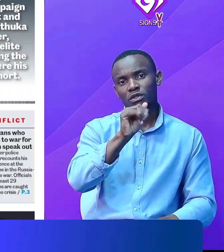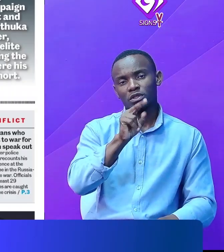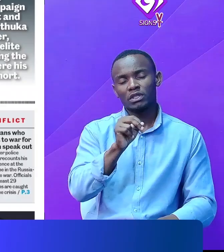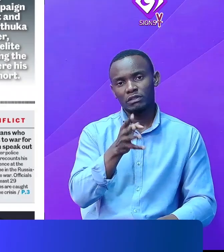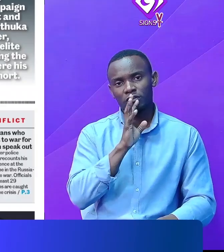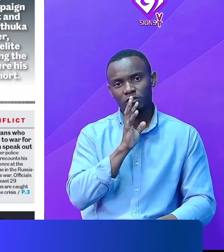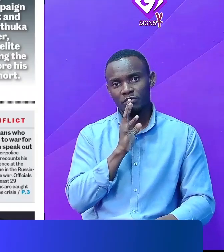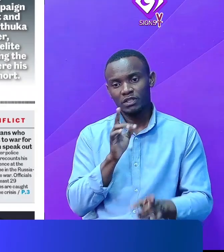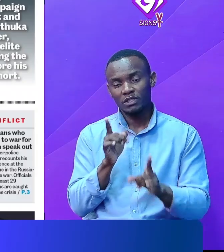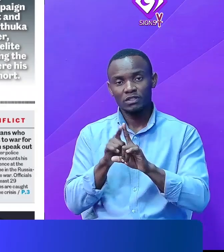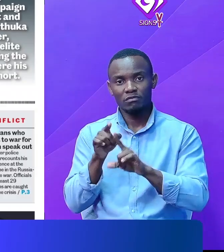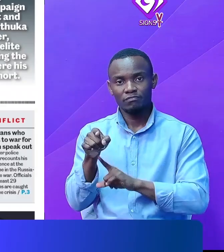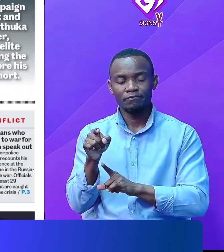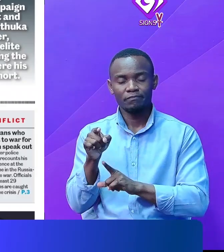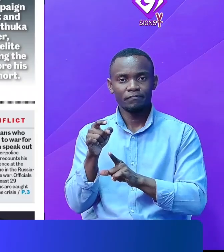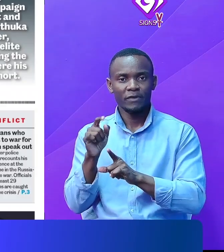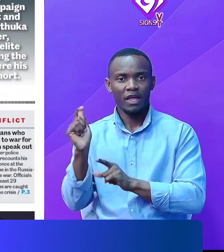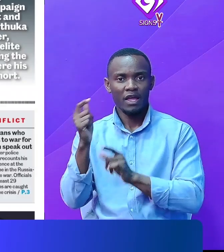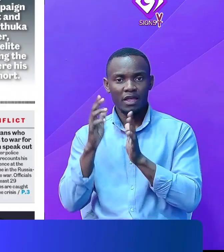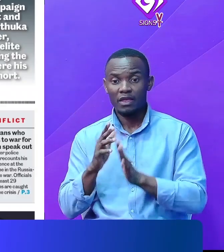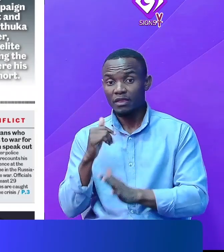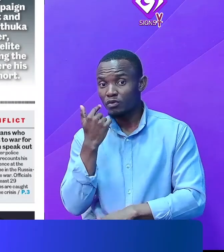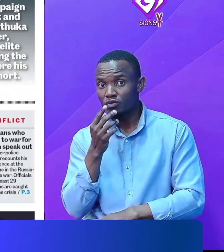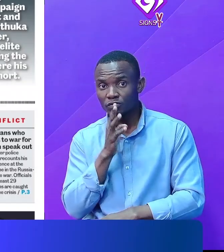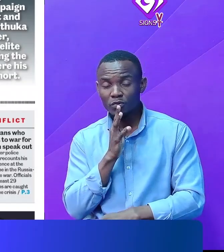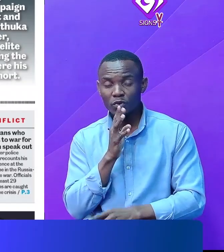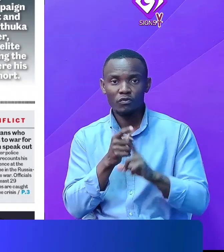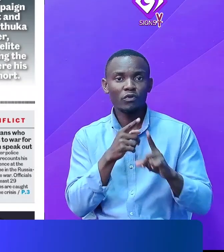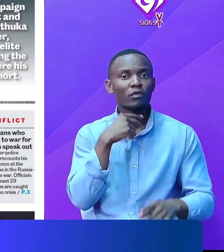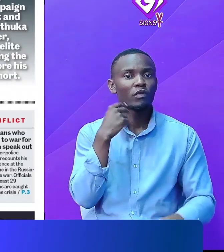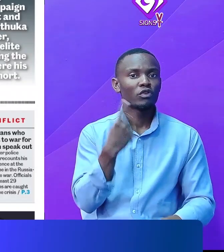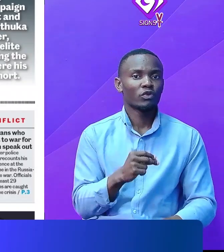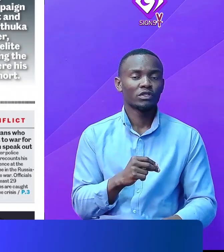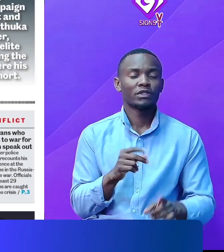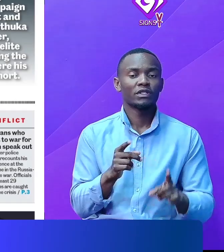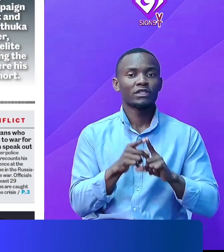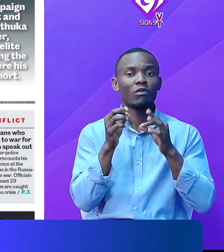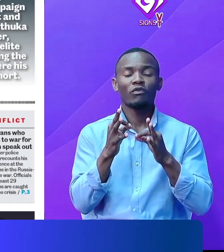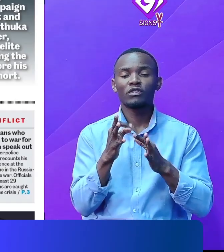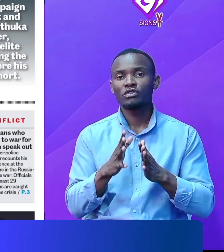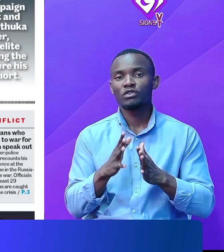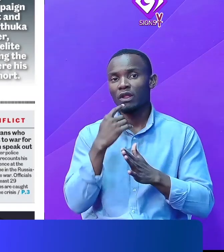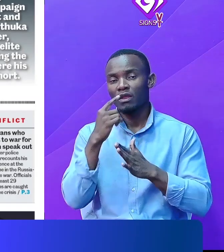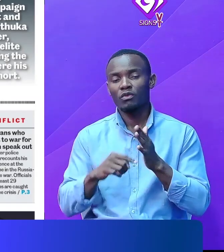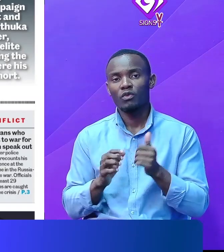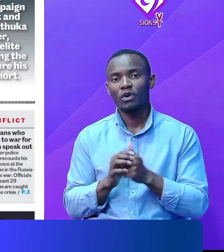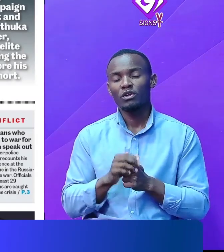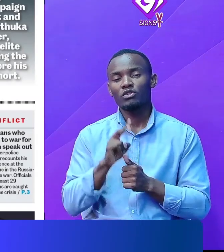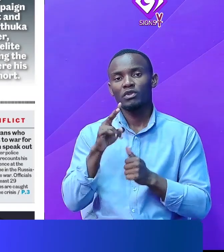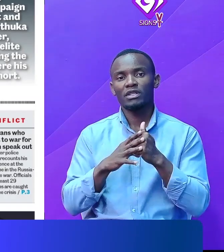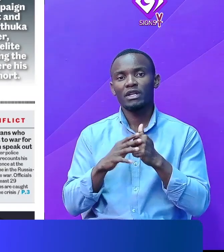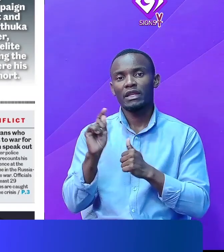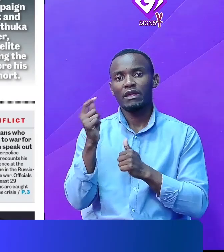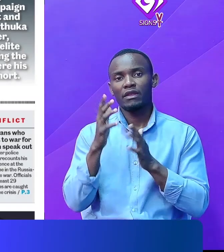the Russia-Ukraine war. Officials say at least 29 Kenyans are caught up in the crisis. All